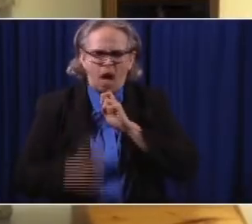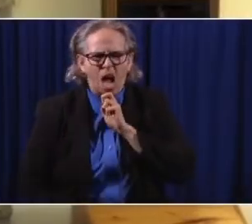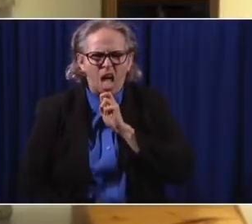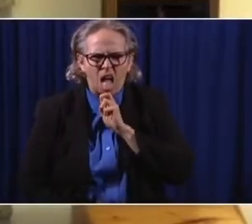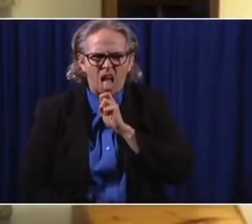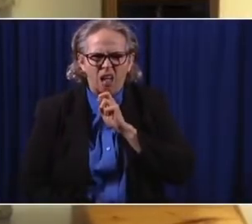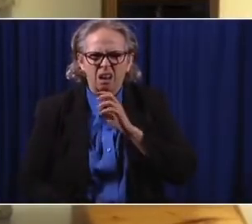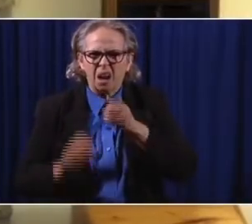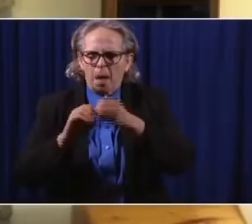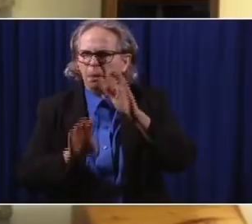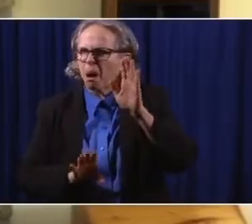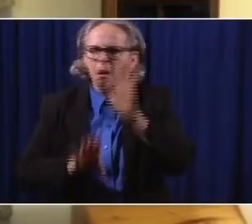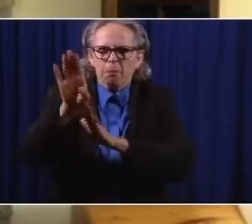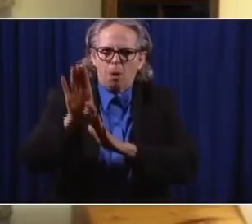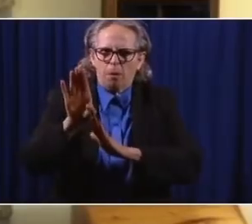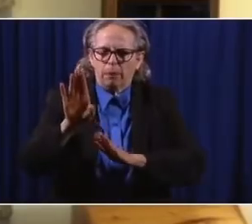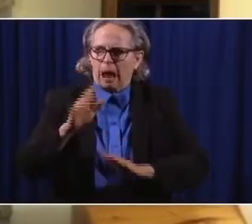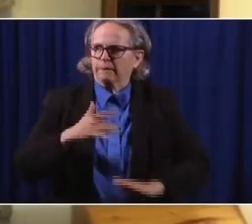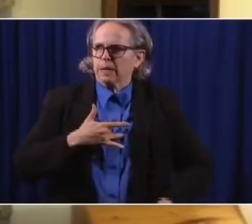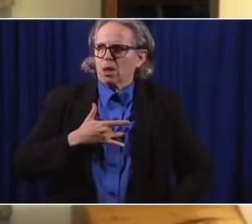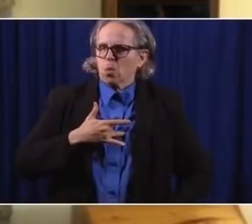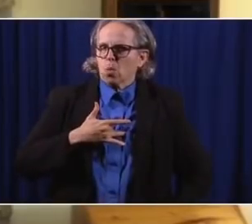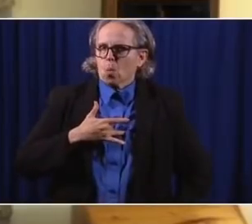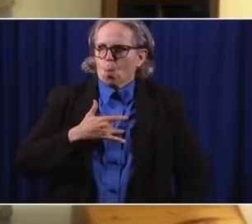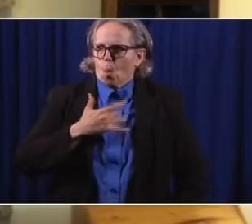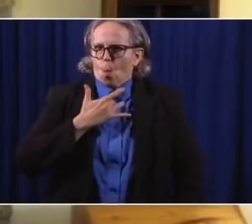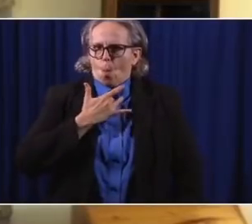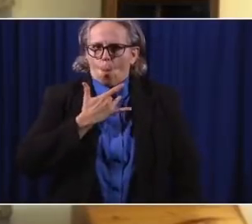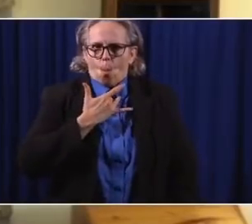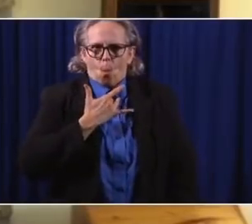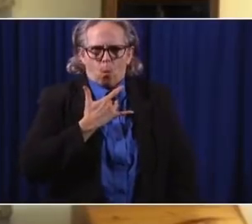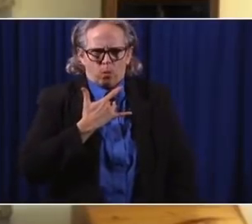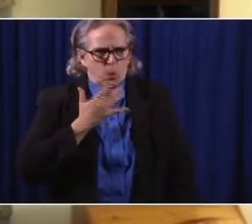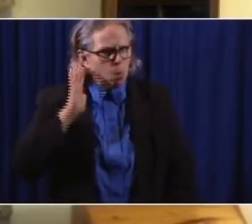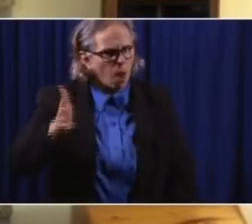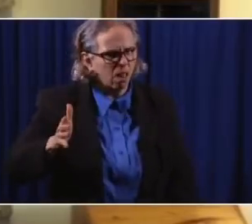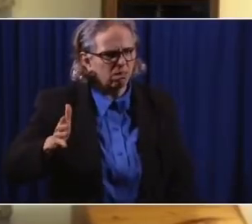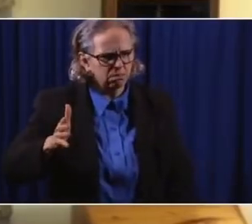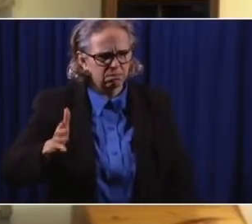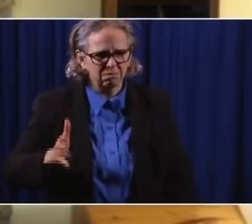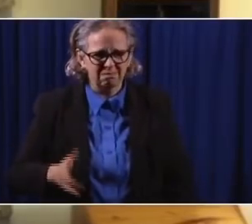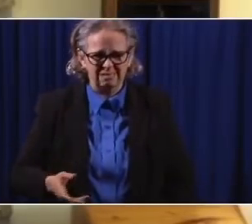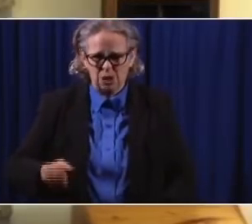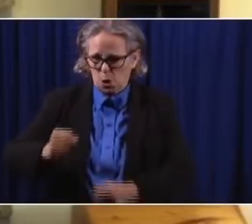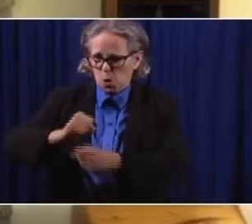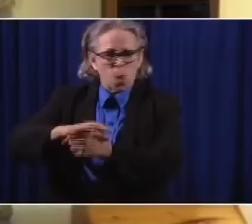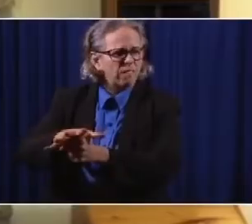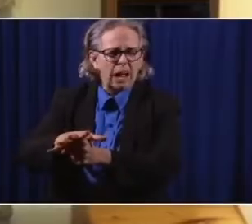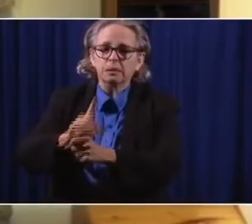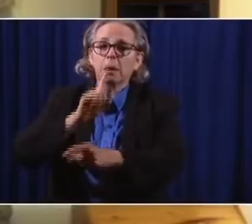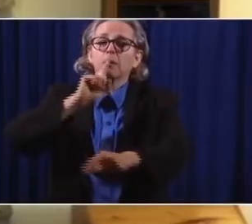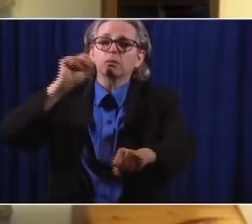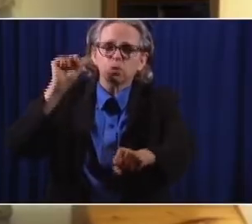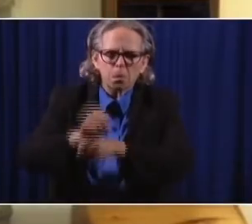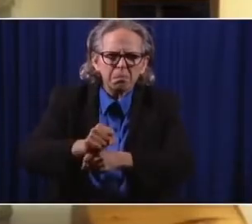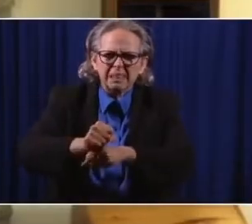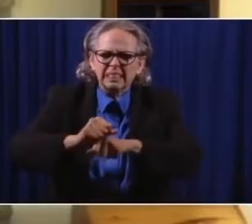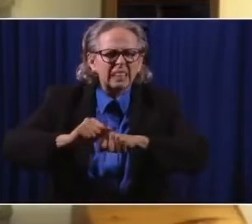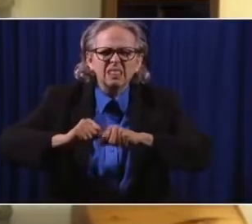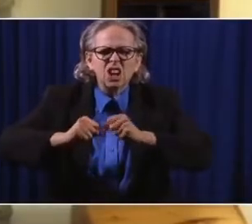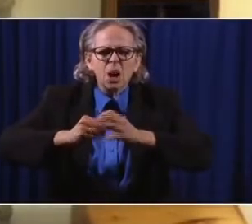Ohio, when you see that the virus has spread and penetrated into virtually every